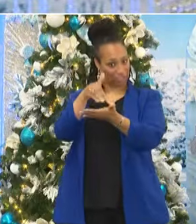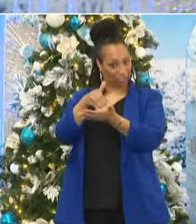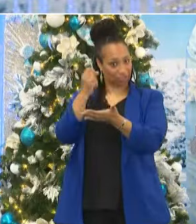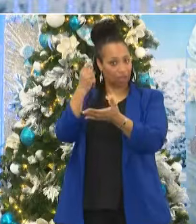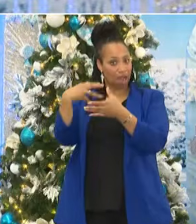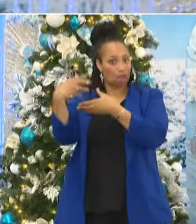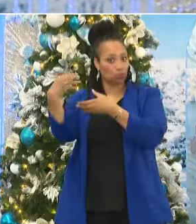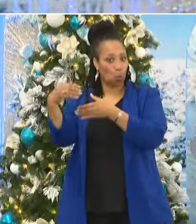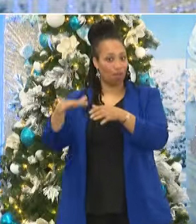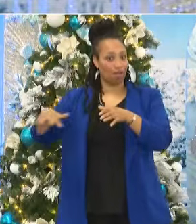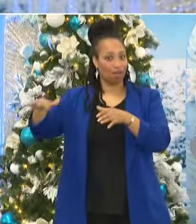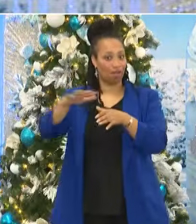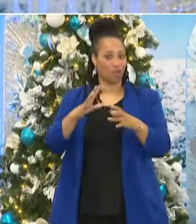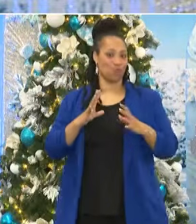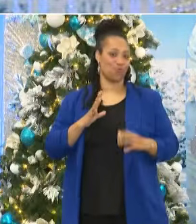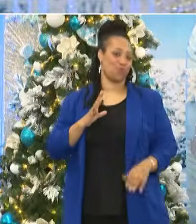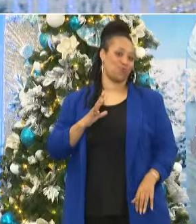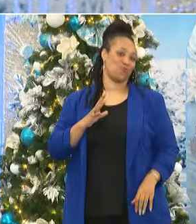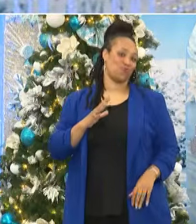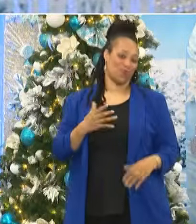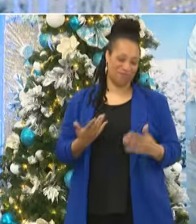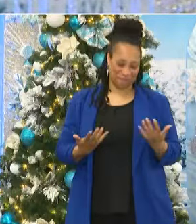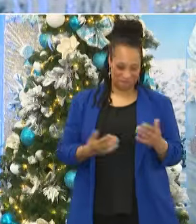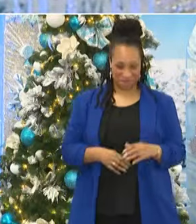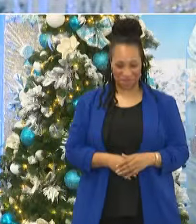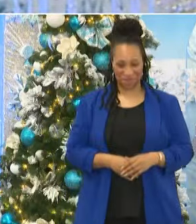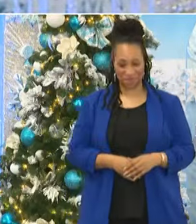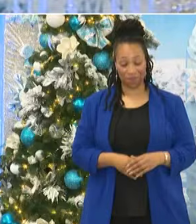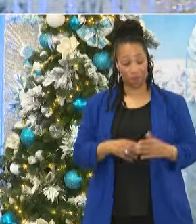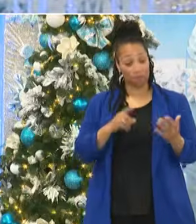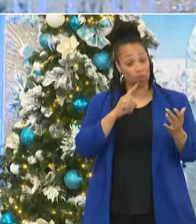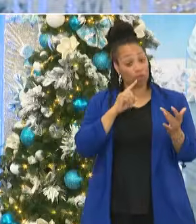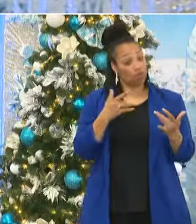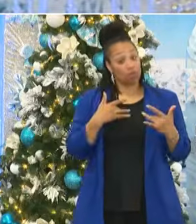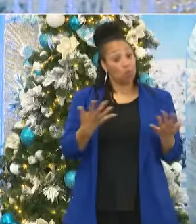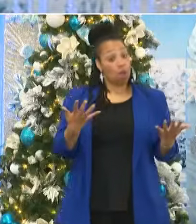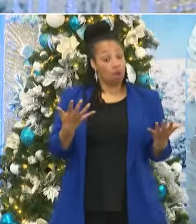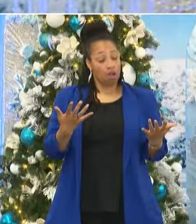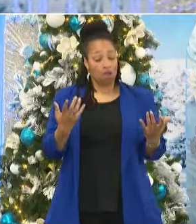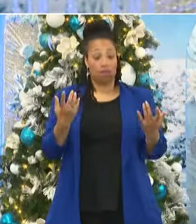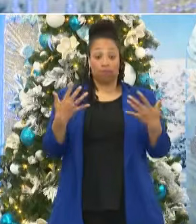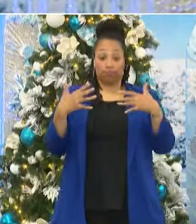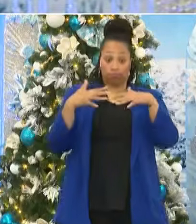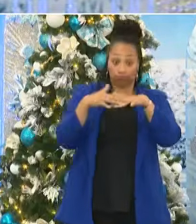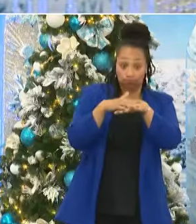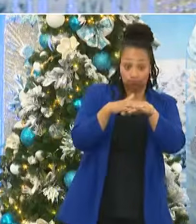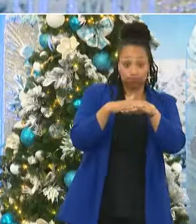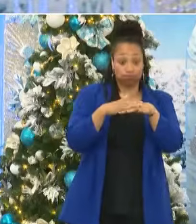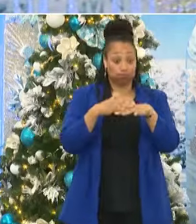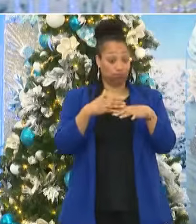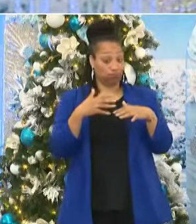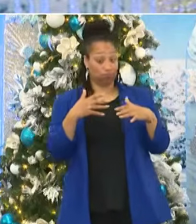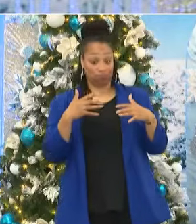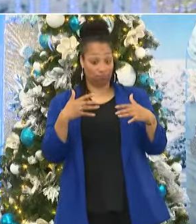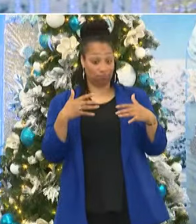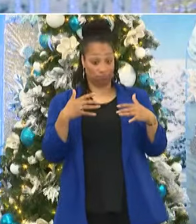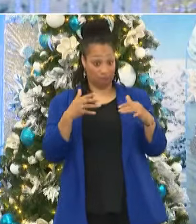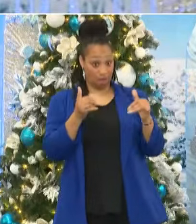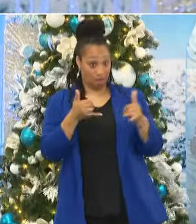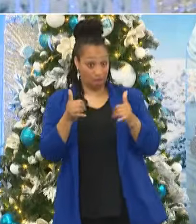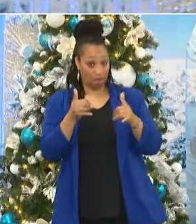We are usually at the Armory, but I dare say I like it here very